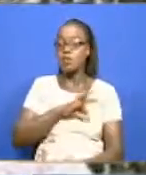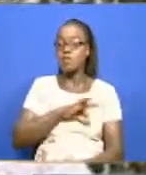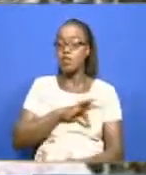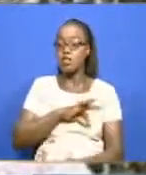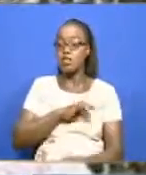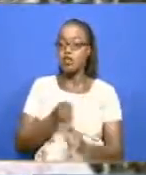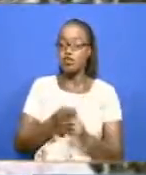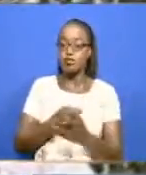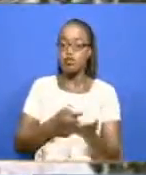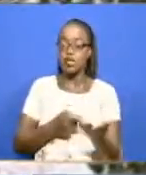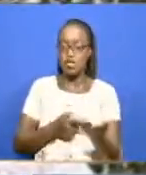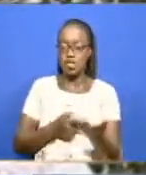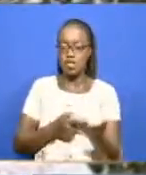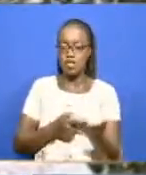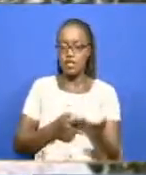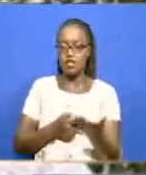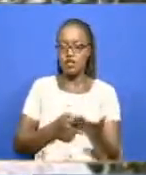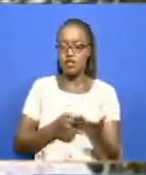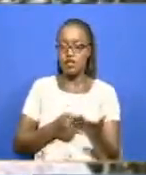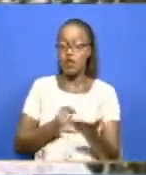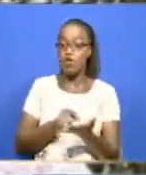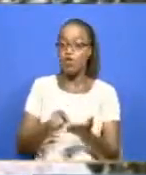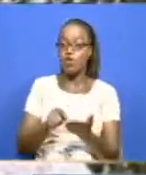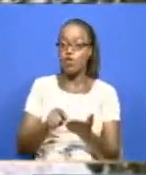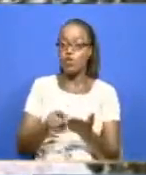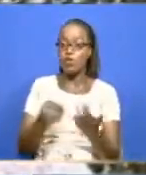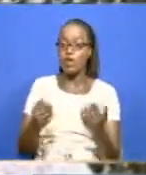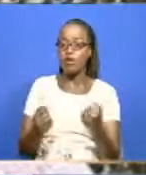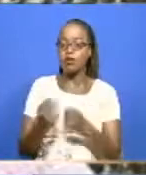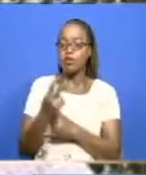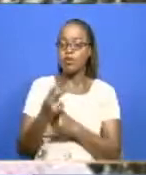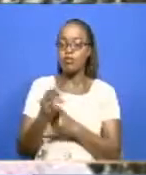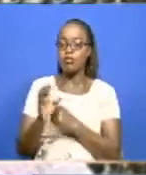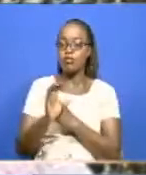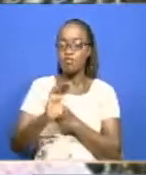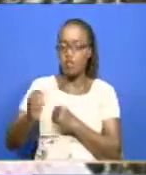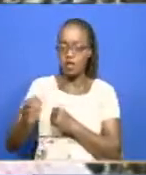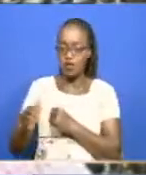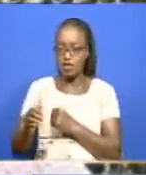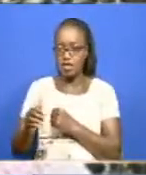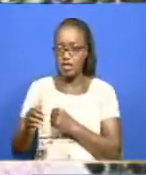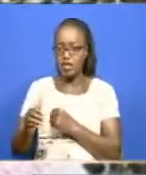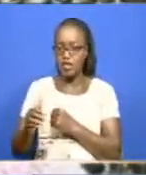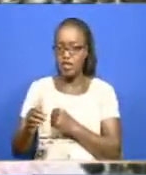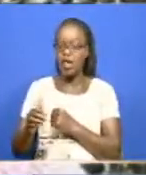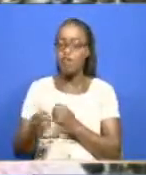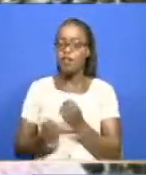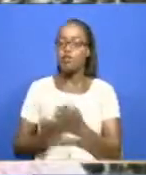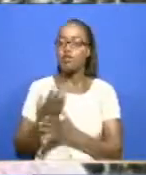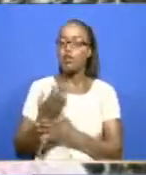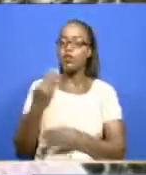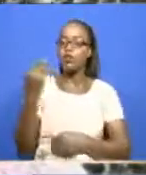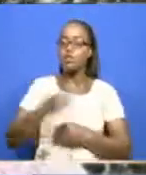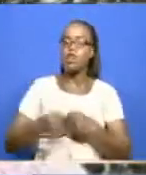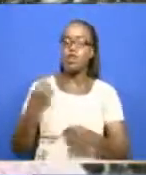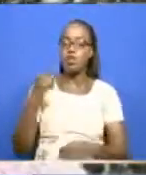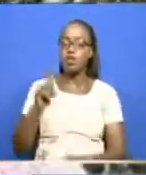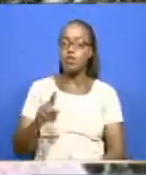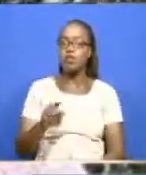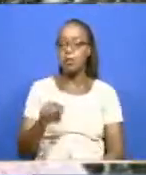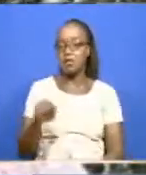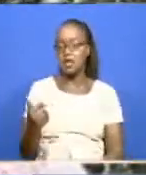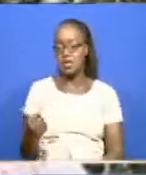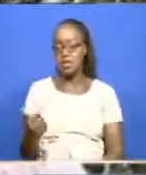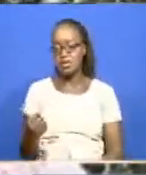this crop. Currently, it is grown in 12 counties, Busia being the leading county, but other counties